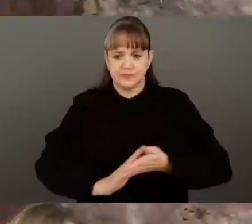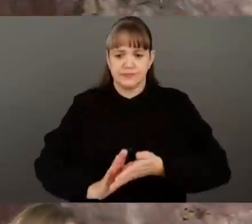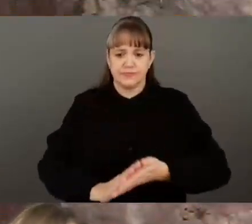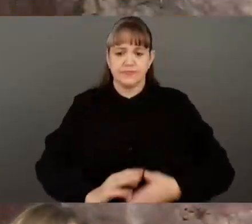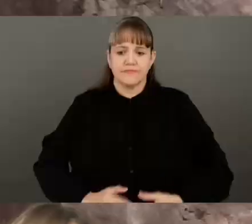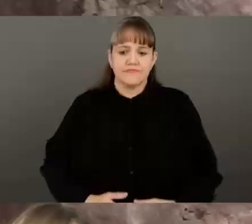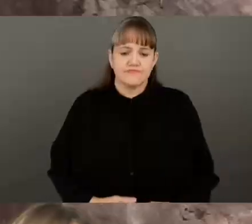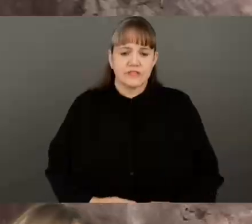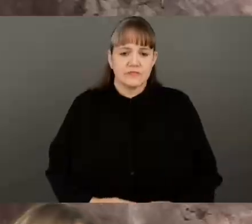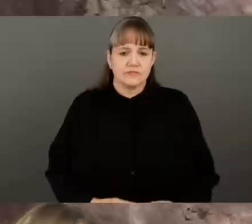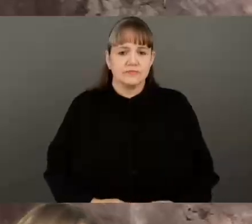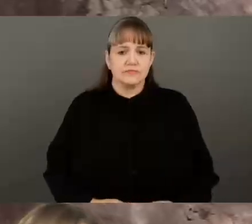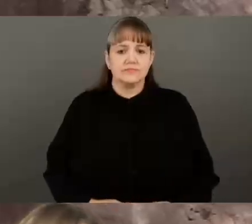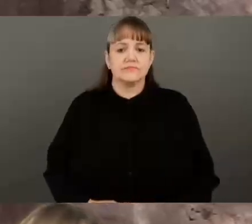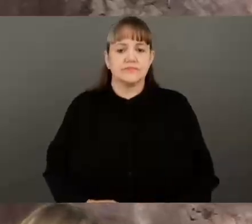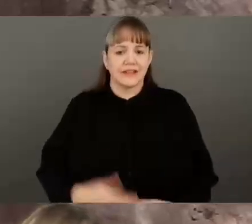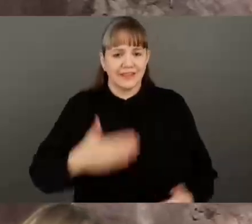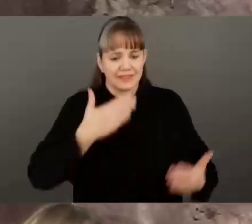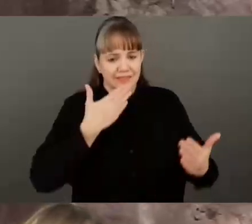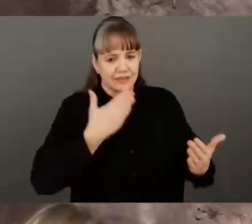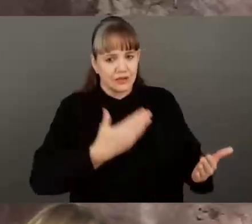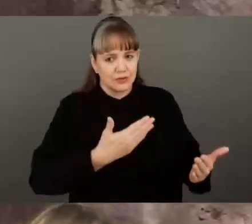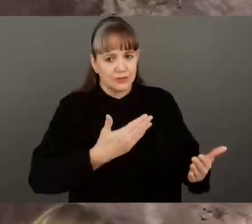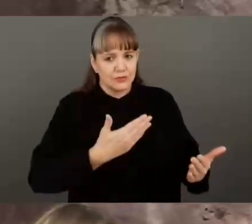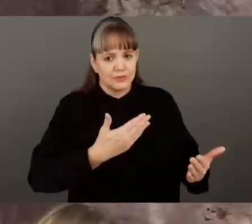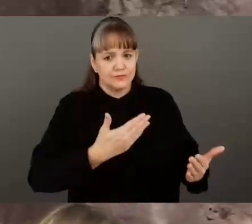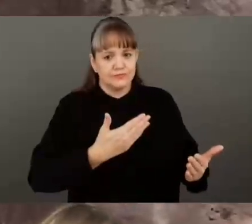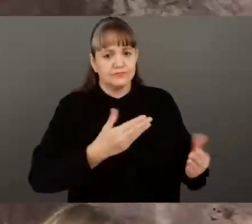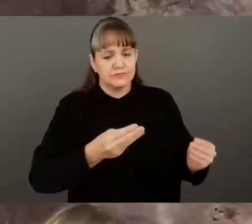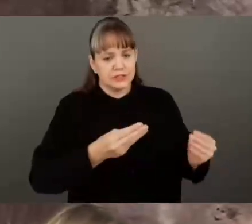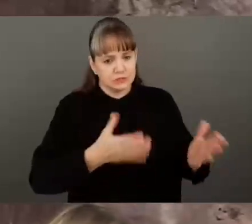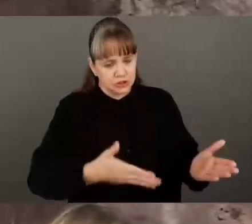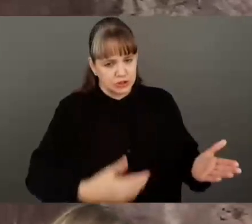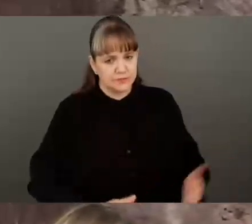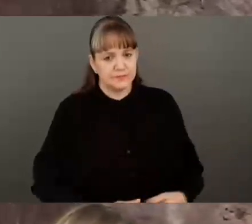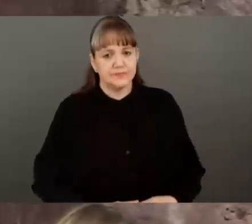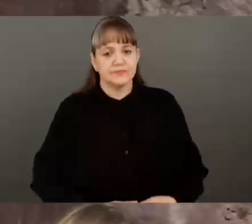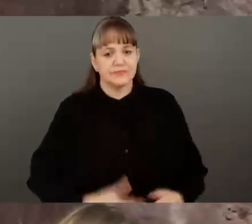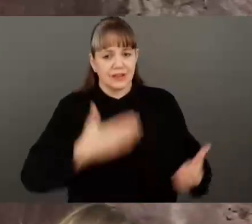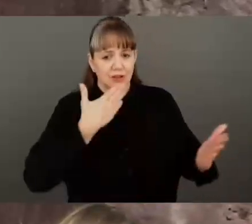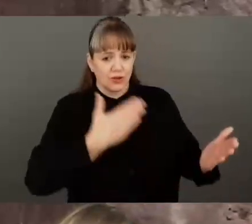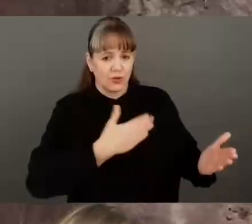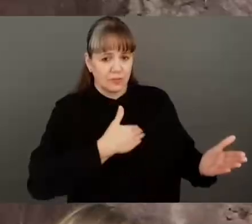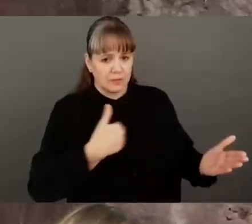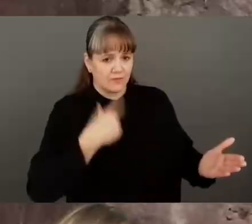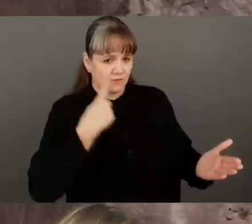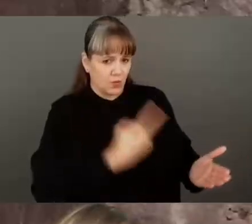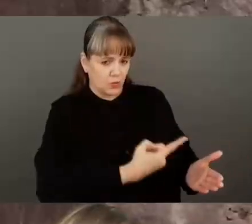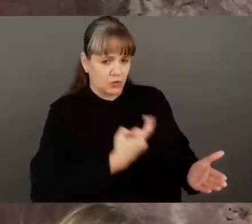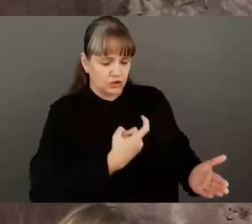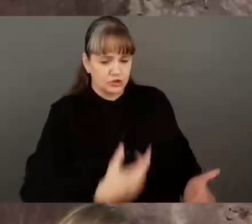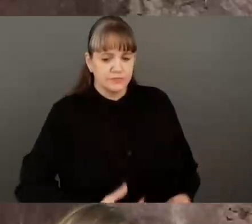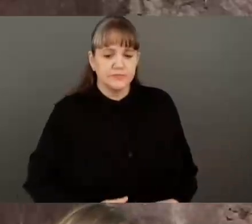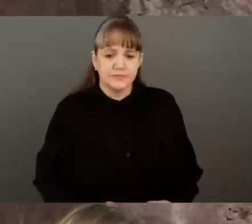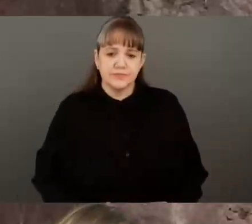Thank you, Honourable Speaker, and I thank the member for the question. And I'm happy to let